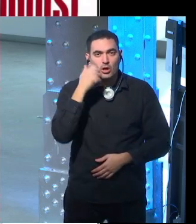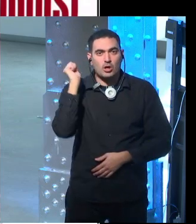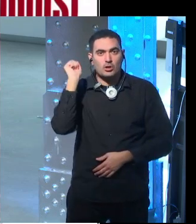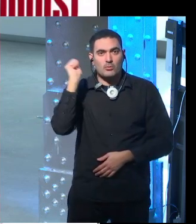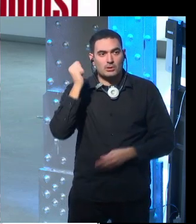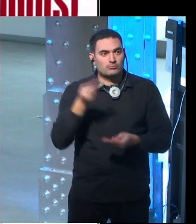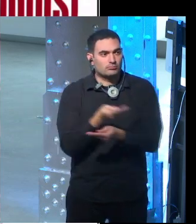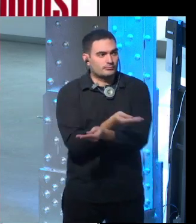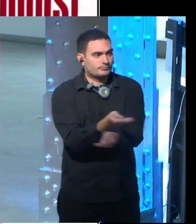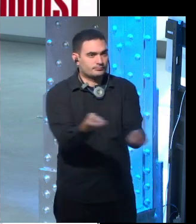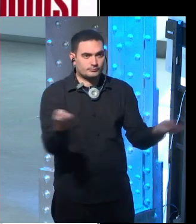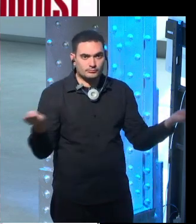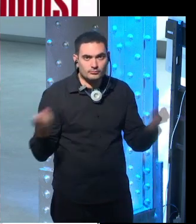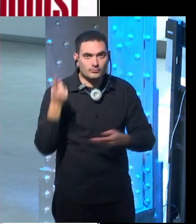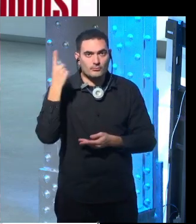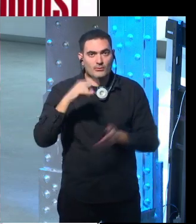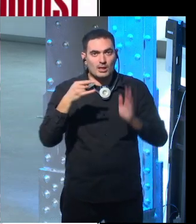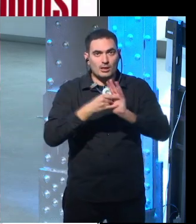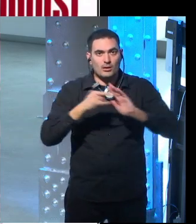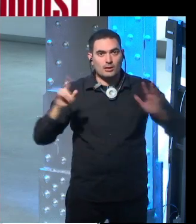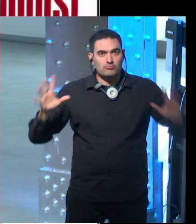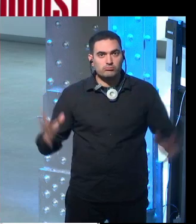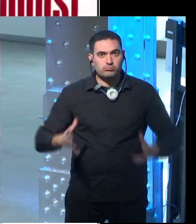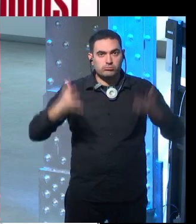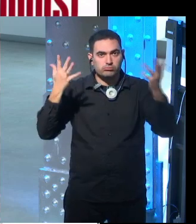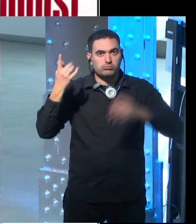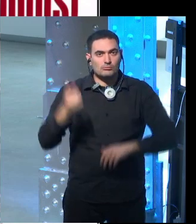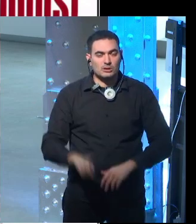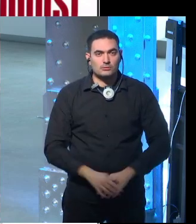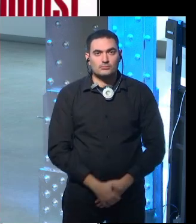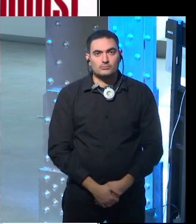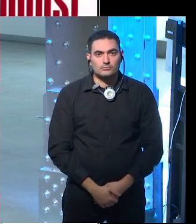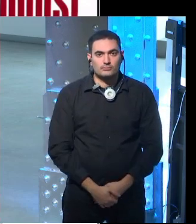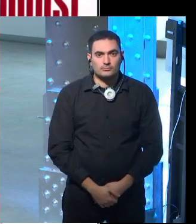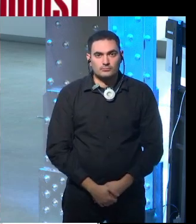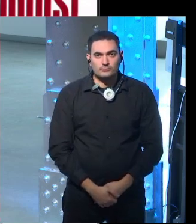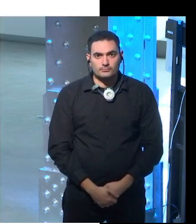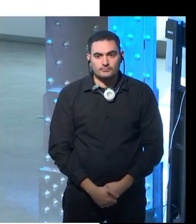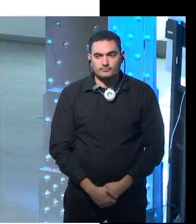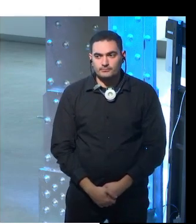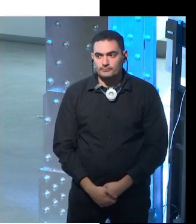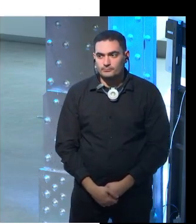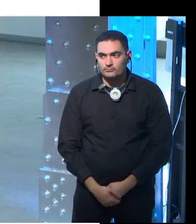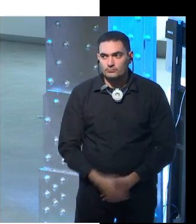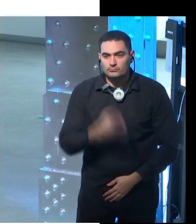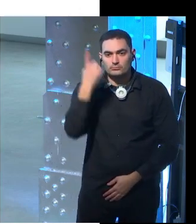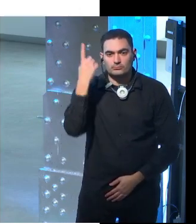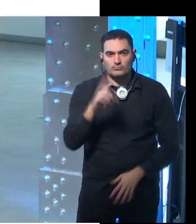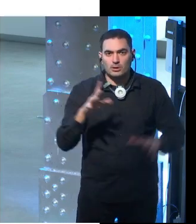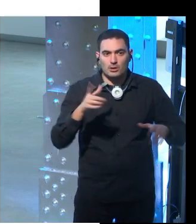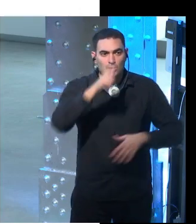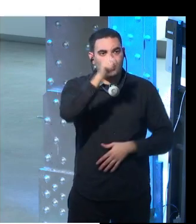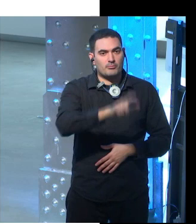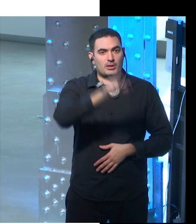Revolutionary technologies bred a lot of revolutionaries along the way. And if you look at the economic